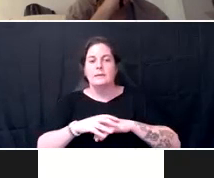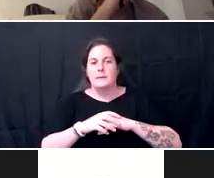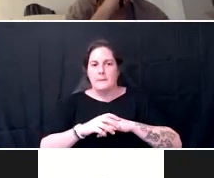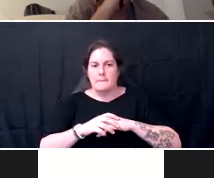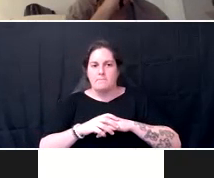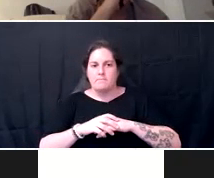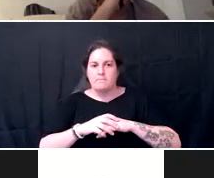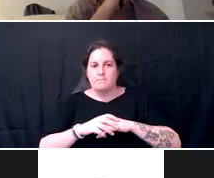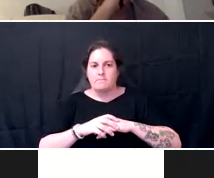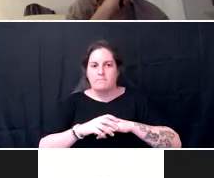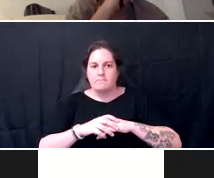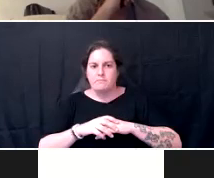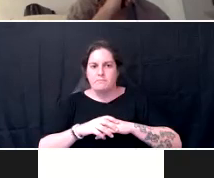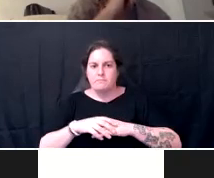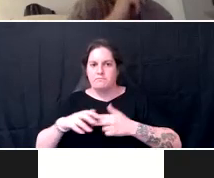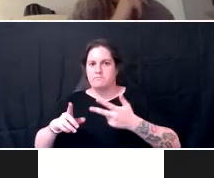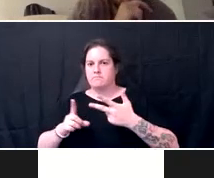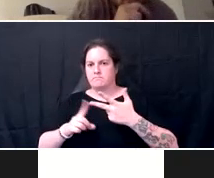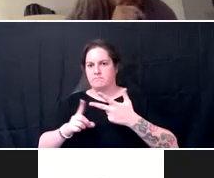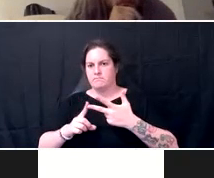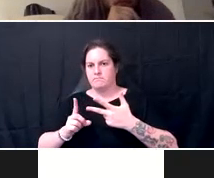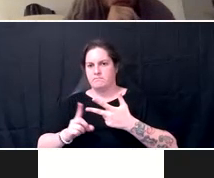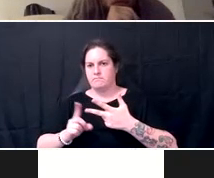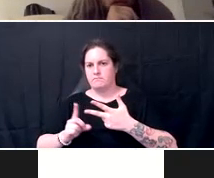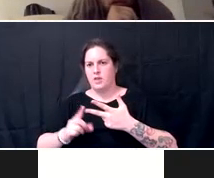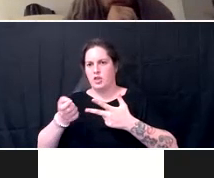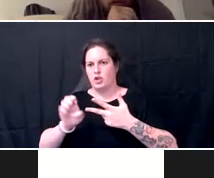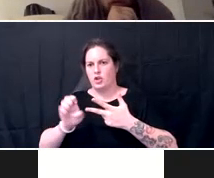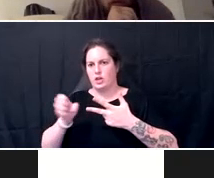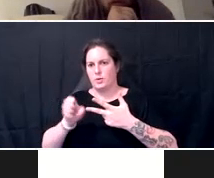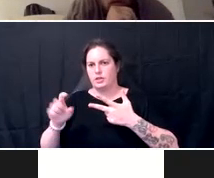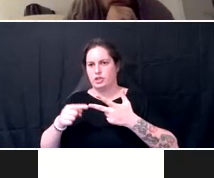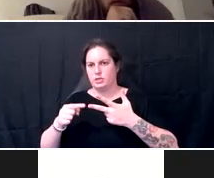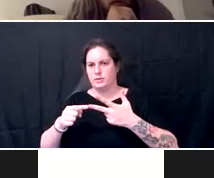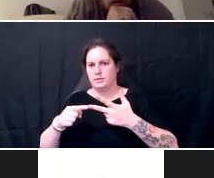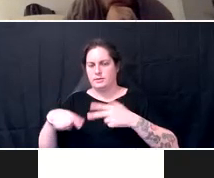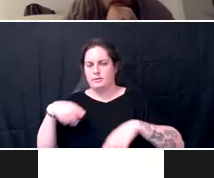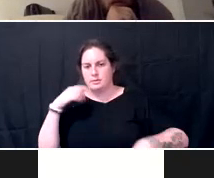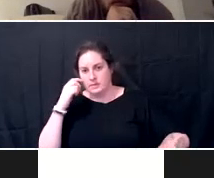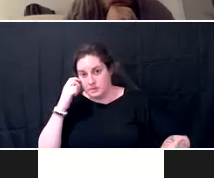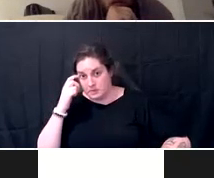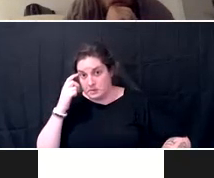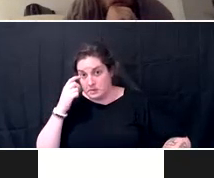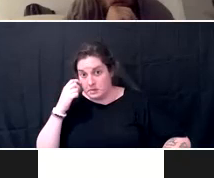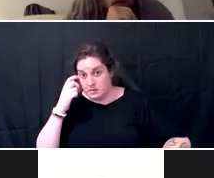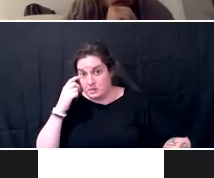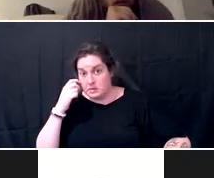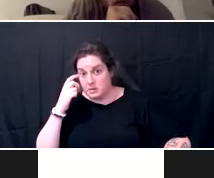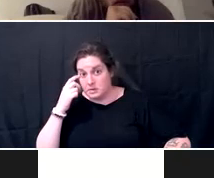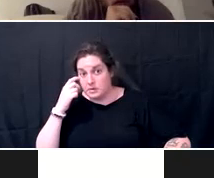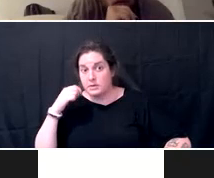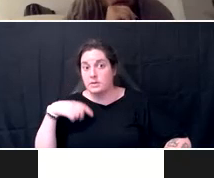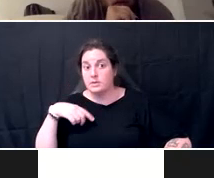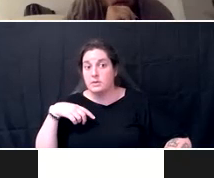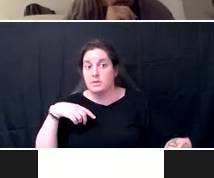equals V naught minus G T. And